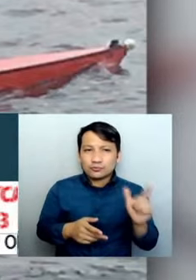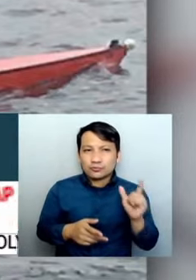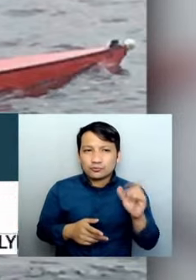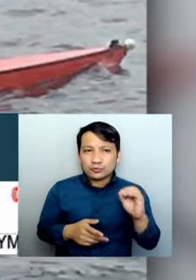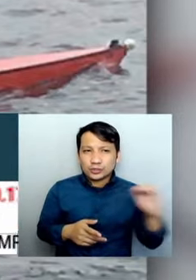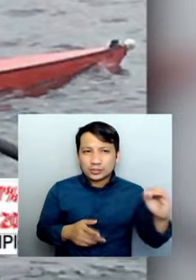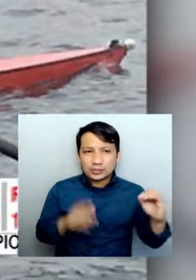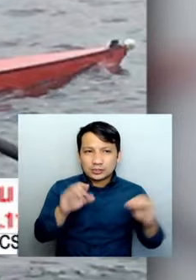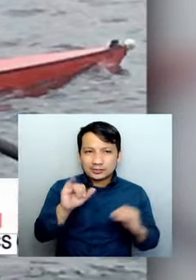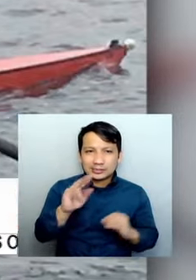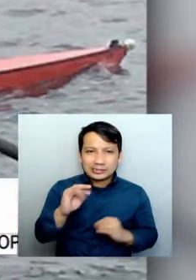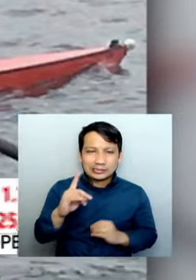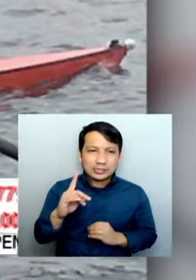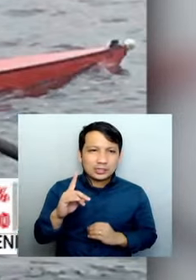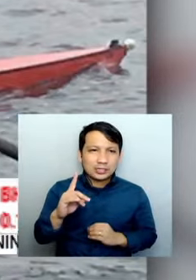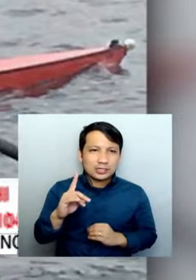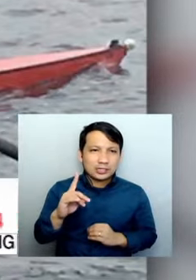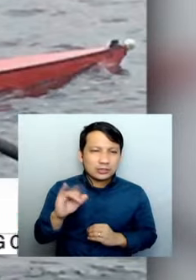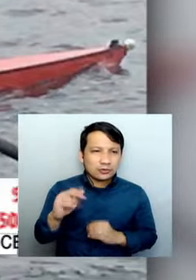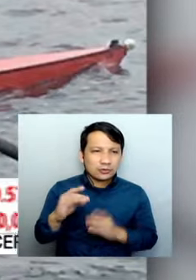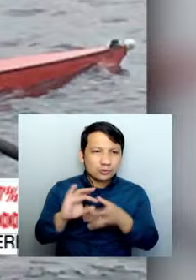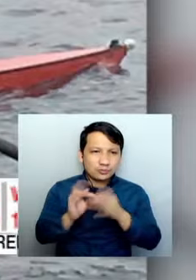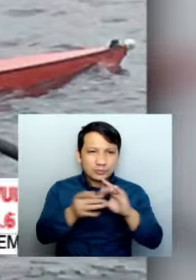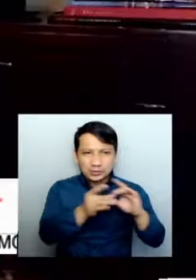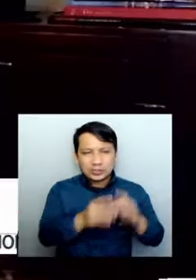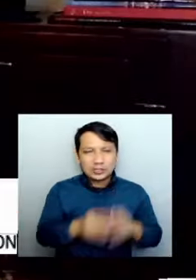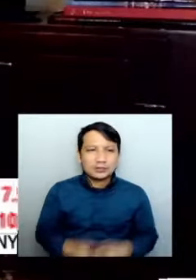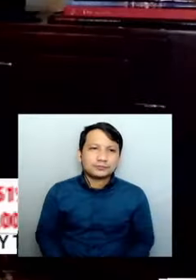2000 Sydney Olympics.